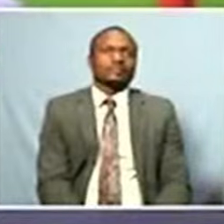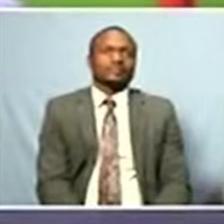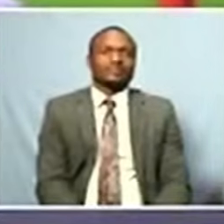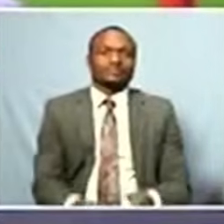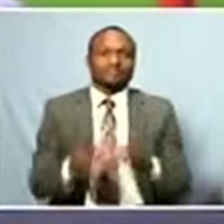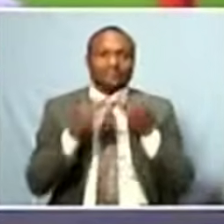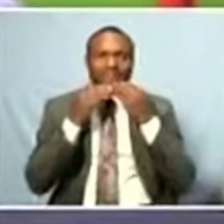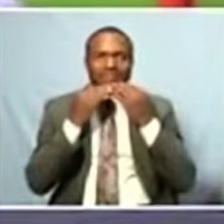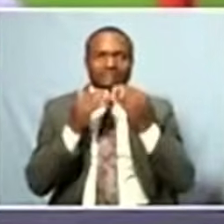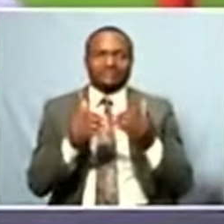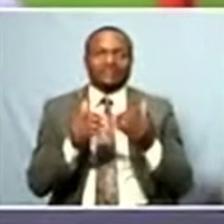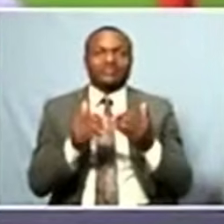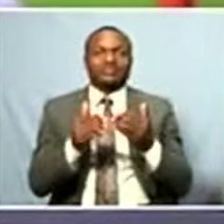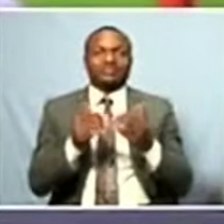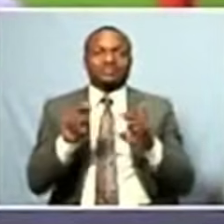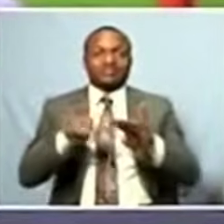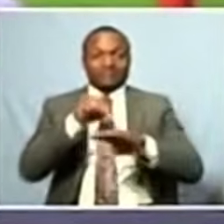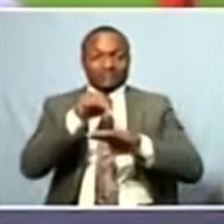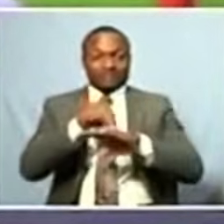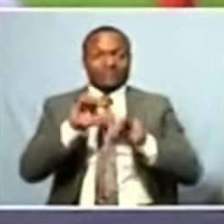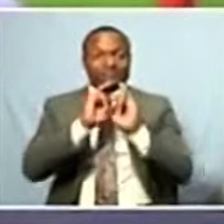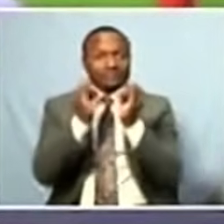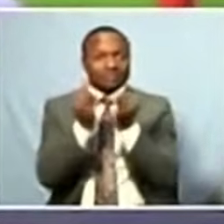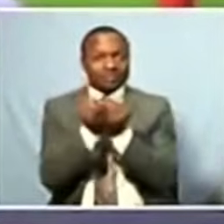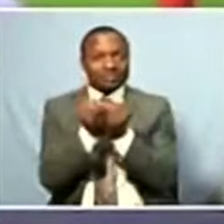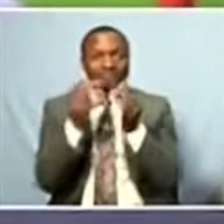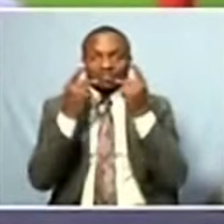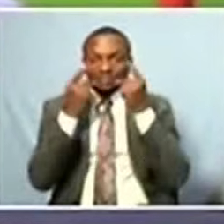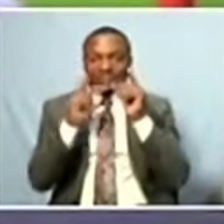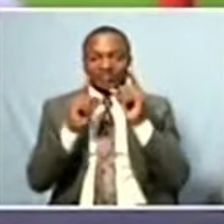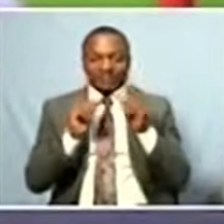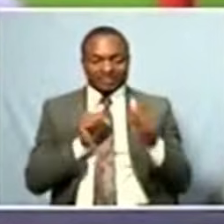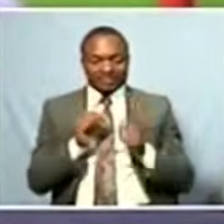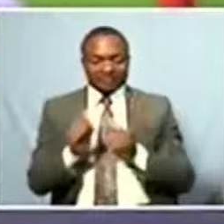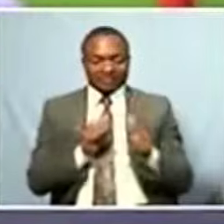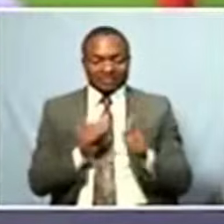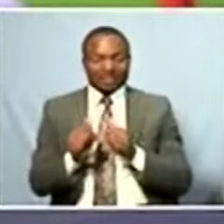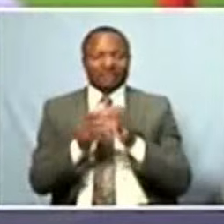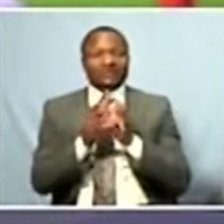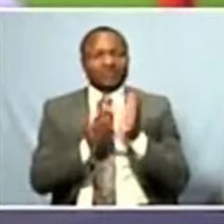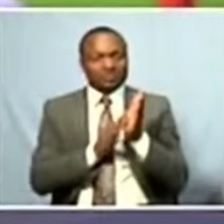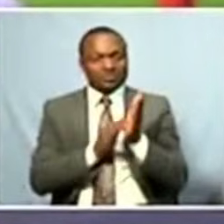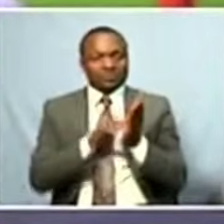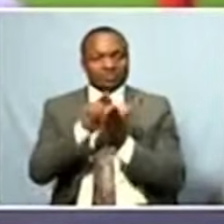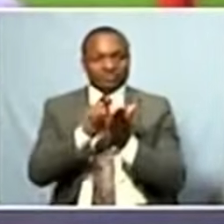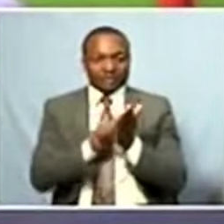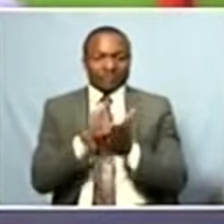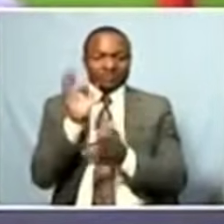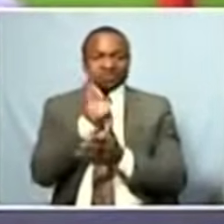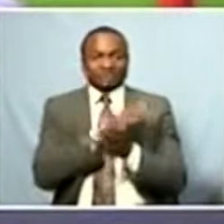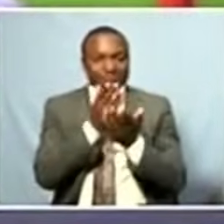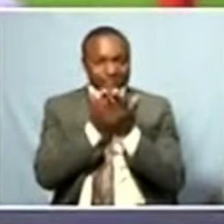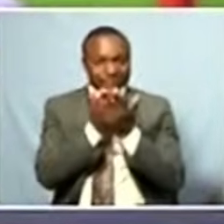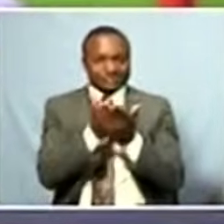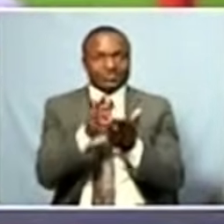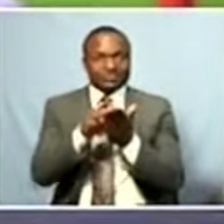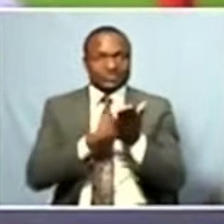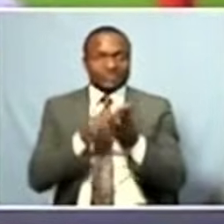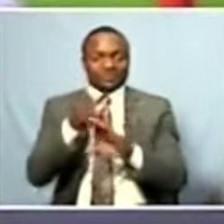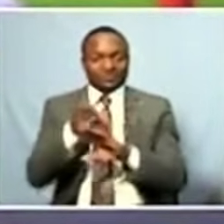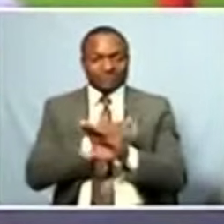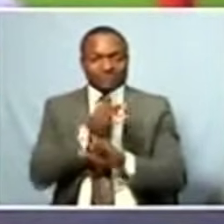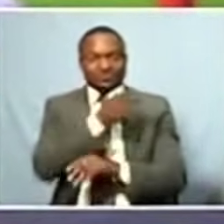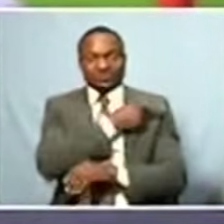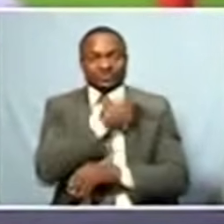Well, there you have it. The National Institute of Public Administration School of Law has made a submission before the